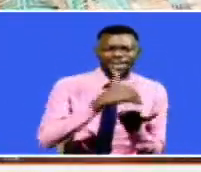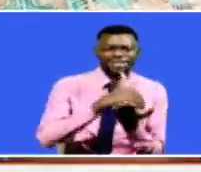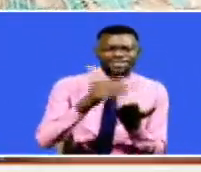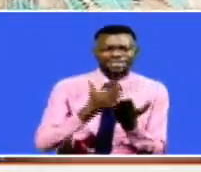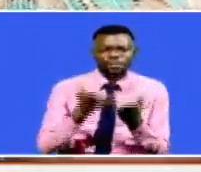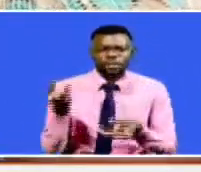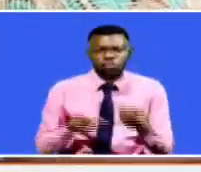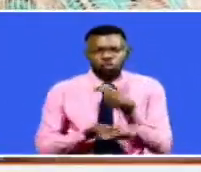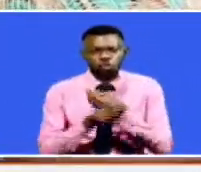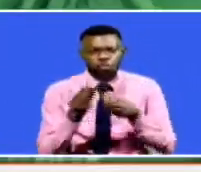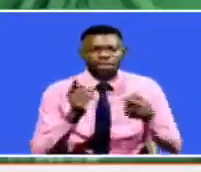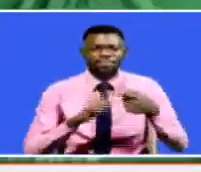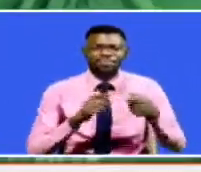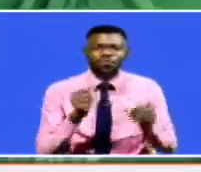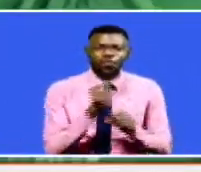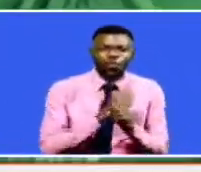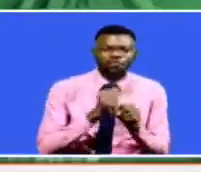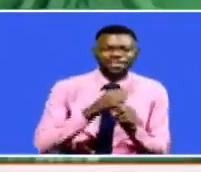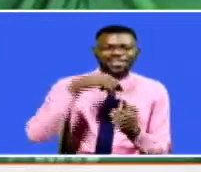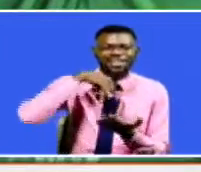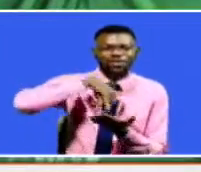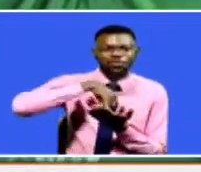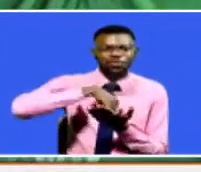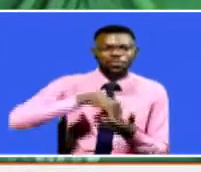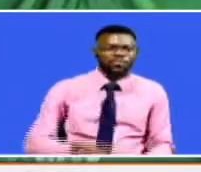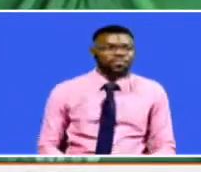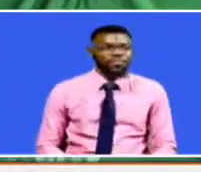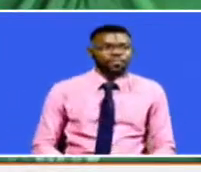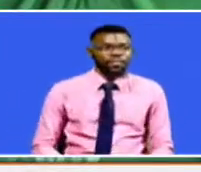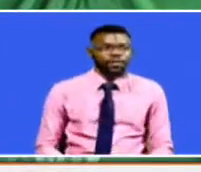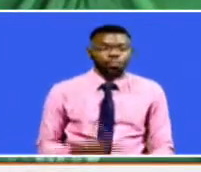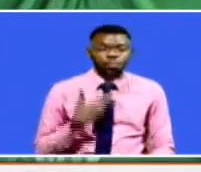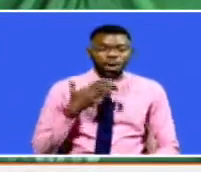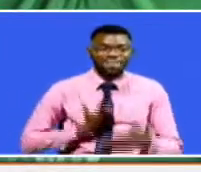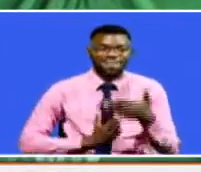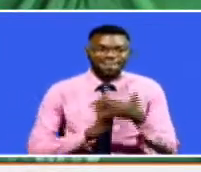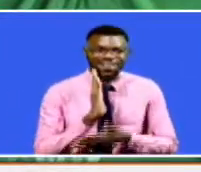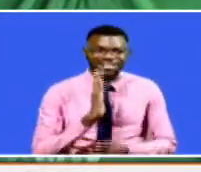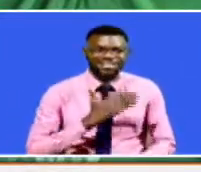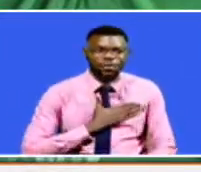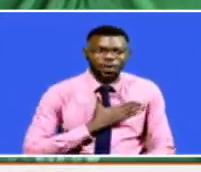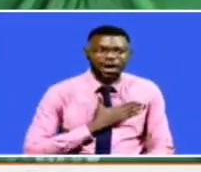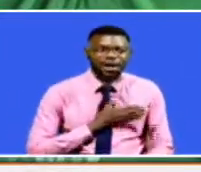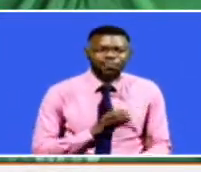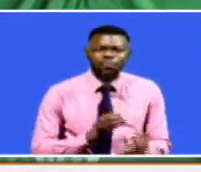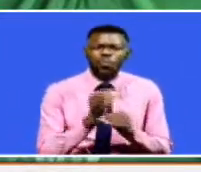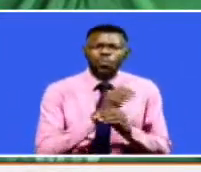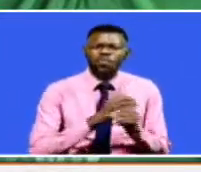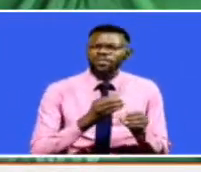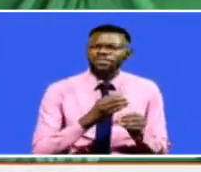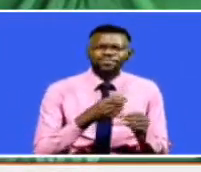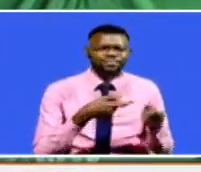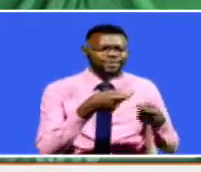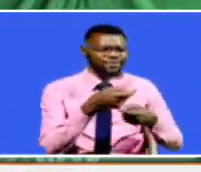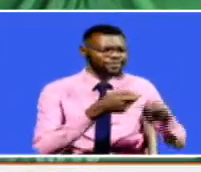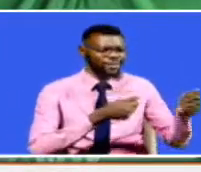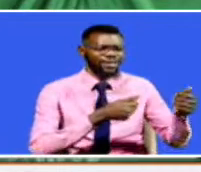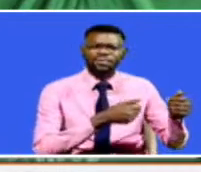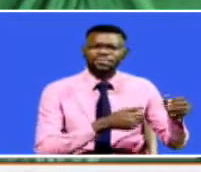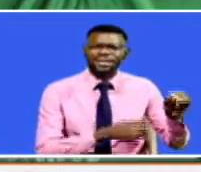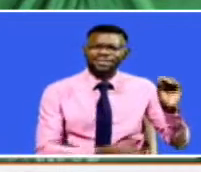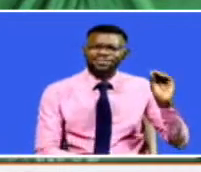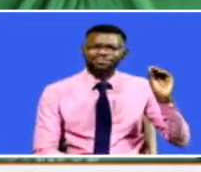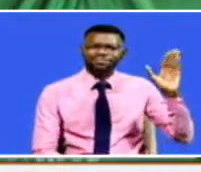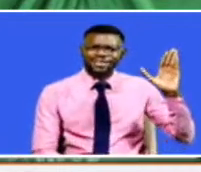among them the coffee subsector. Shida yetu tu watupatie haki yetu. Kahawa wanauza bei iko juu